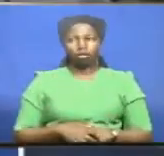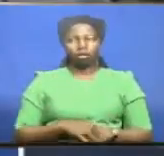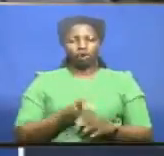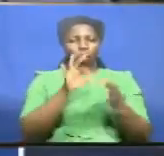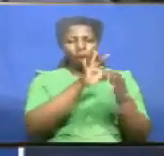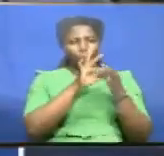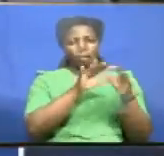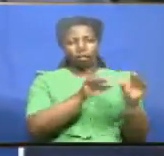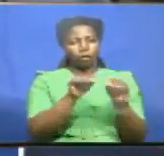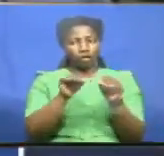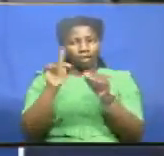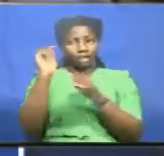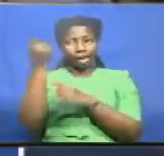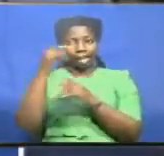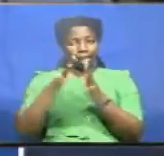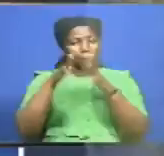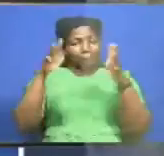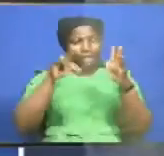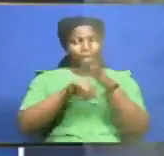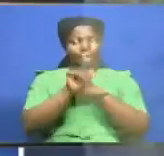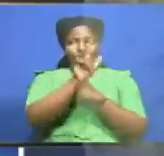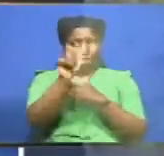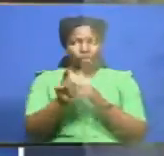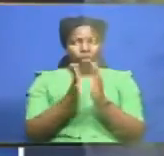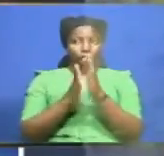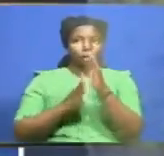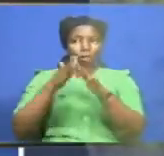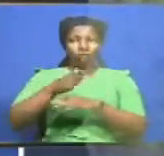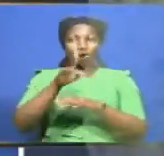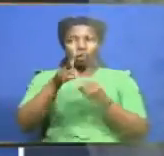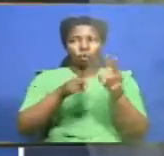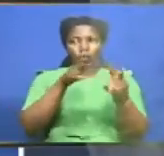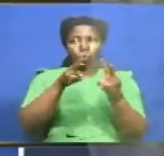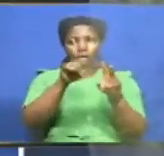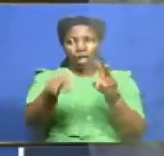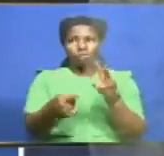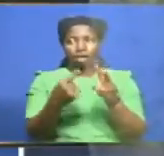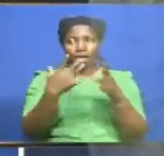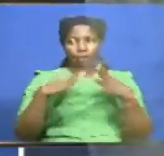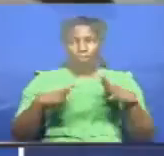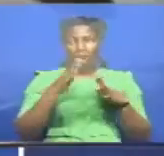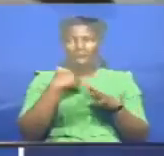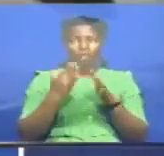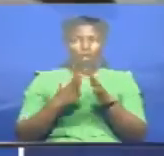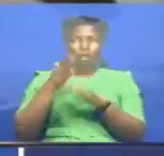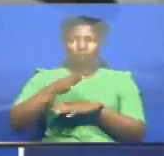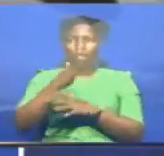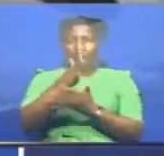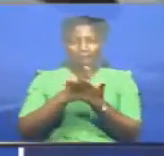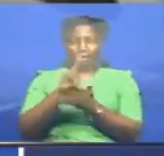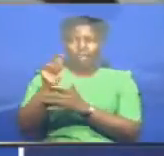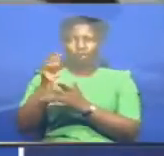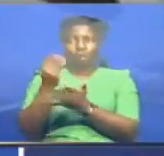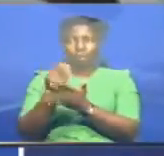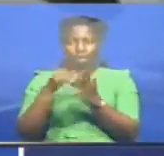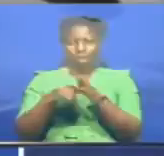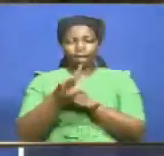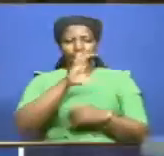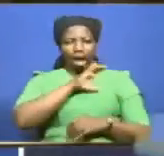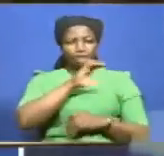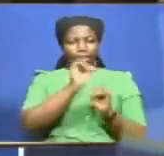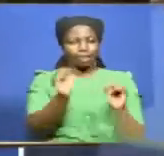movement in Kenya is the largest in the region, with over 22,000 holding over half a trillion shillings in customer savings